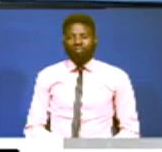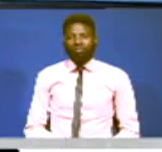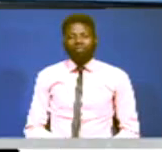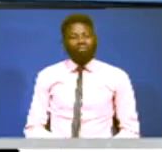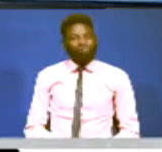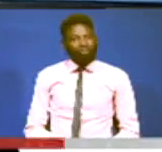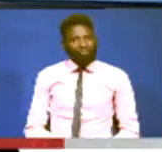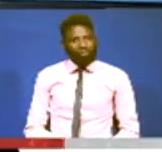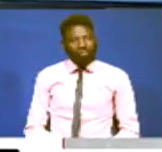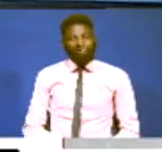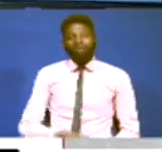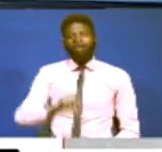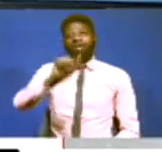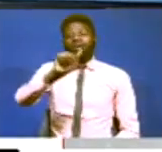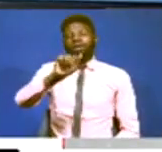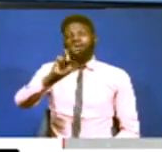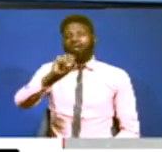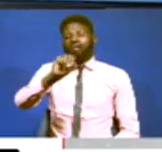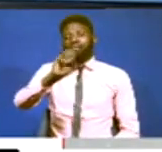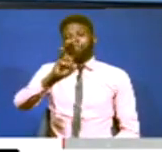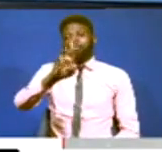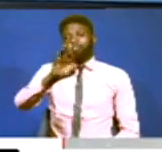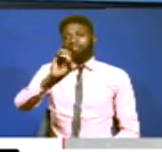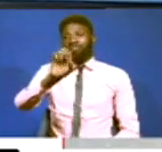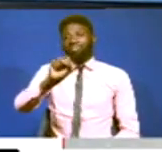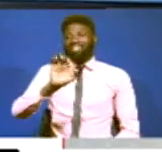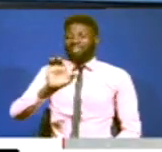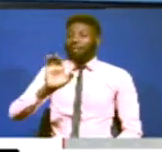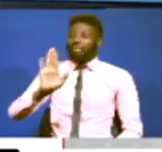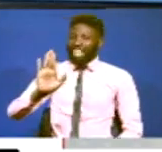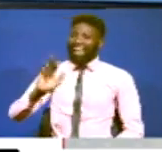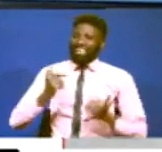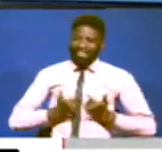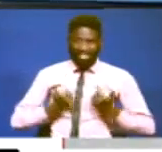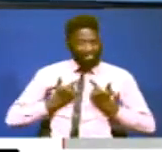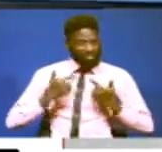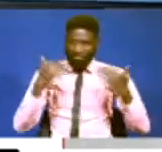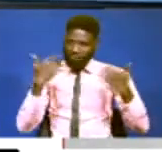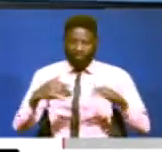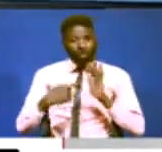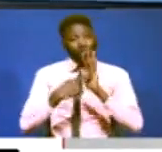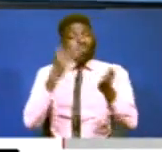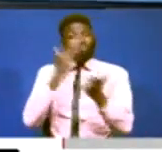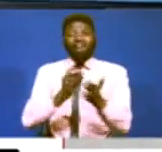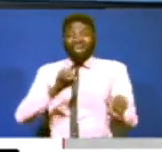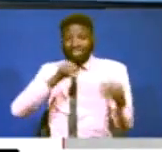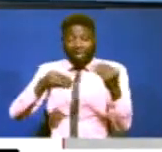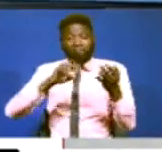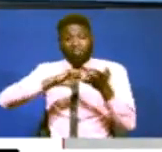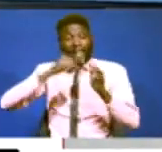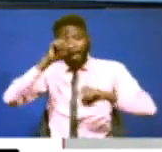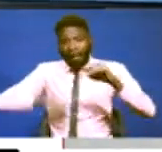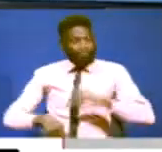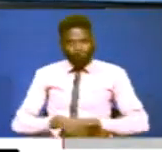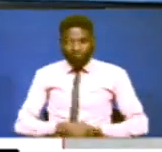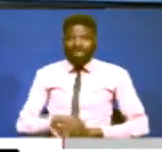Now, Ambrose Kiptui's life truly exemplifies, saying disability is not inability. The amputation of his